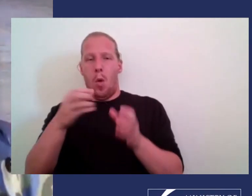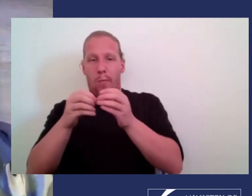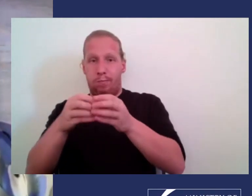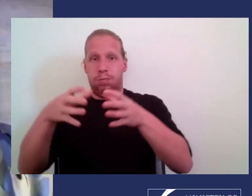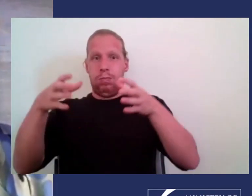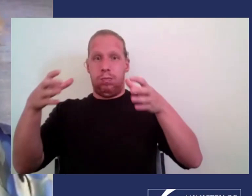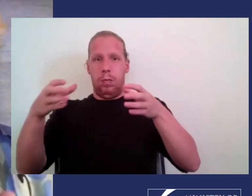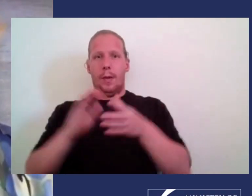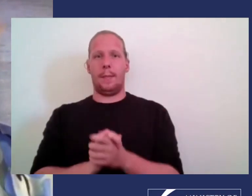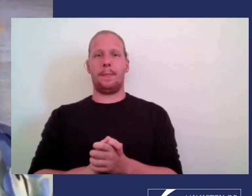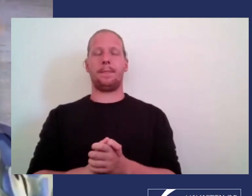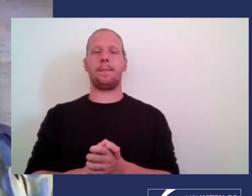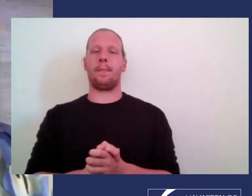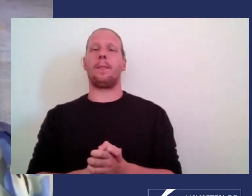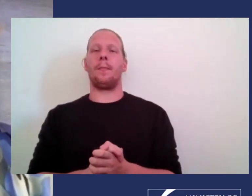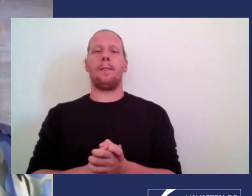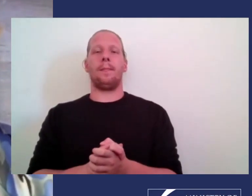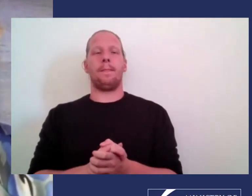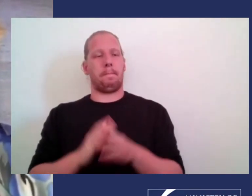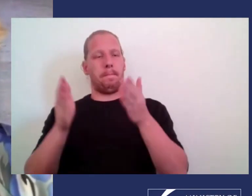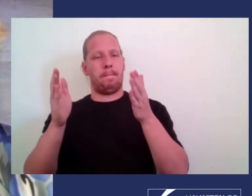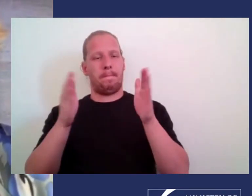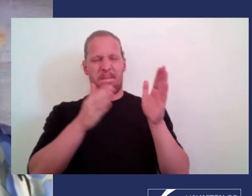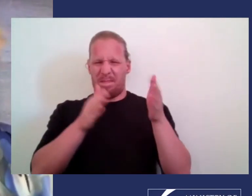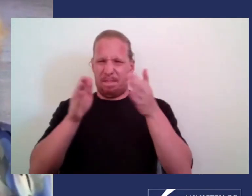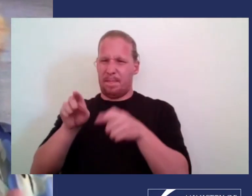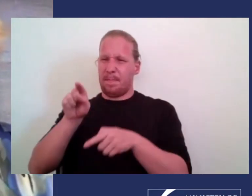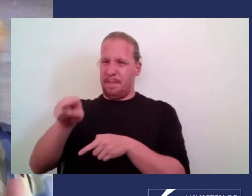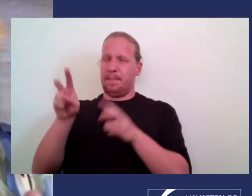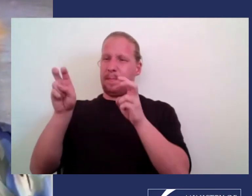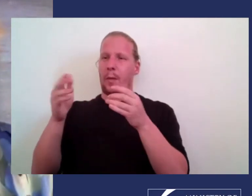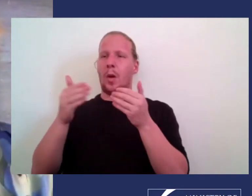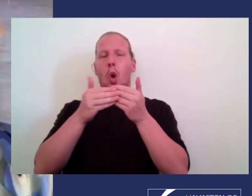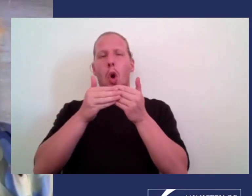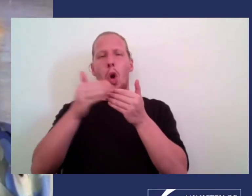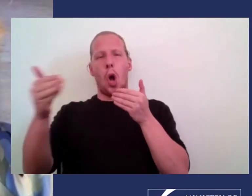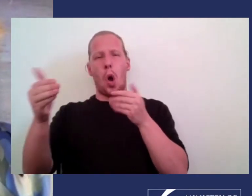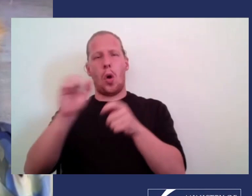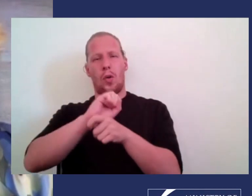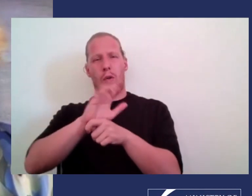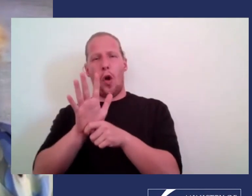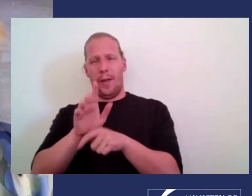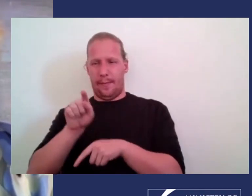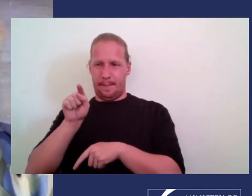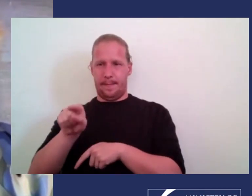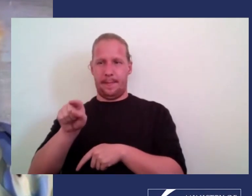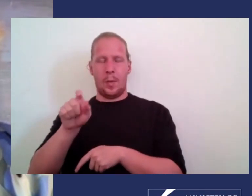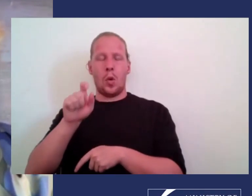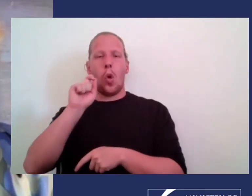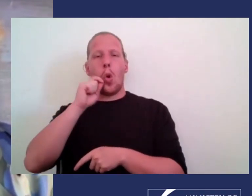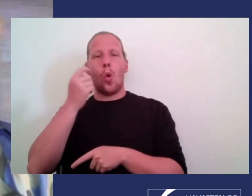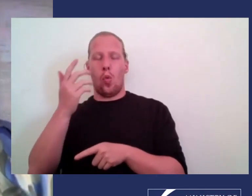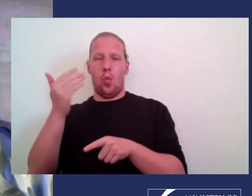there's this entity called long COVID, which is increasingly going to impact on our children and